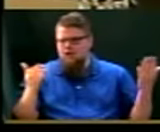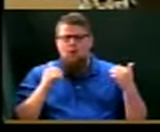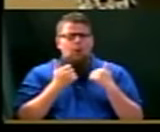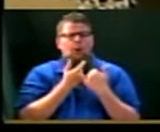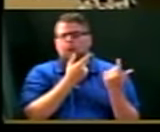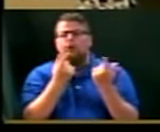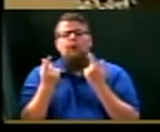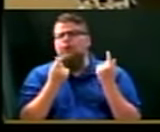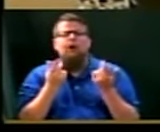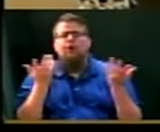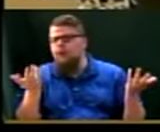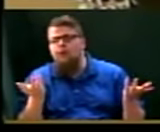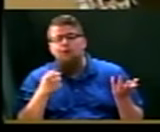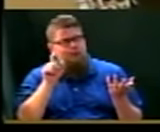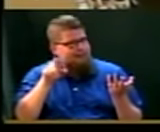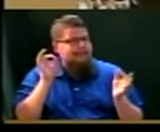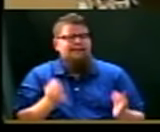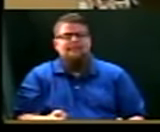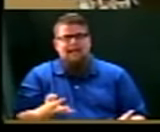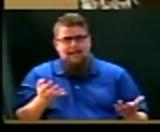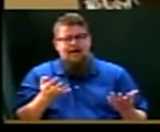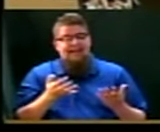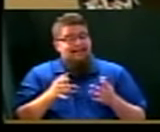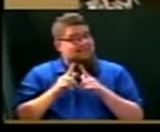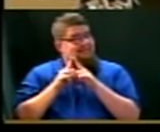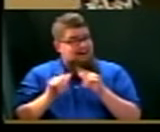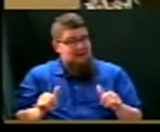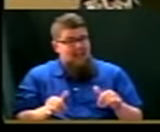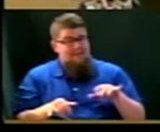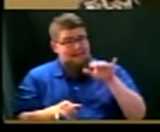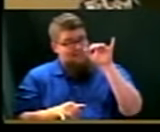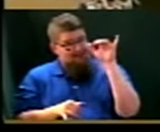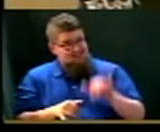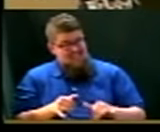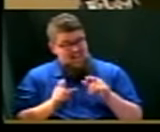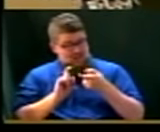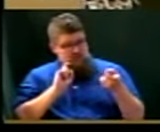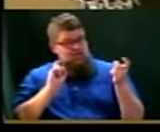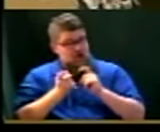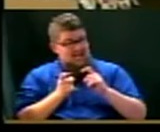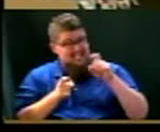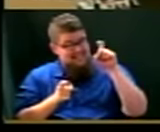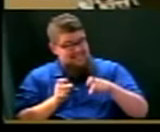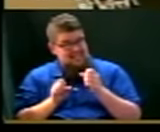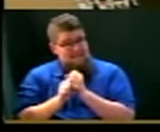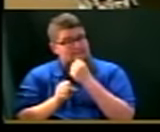way we're going to go in. And at the same time, make those kind of changes.